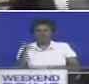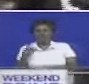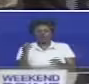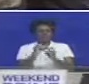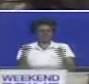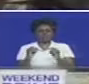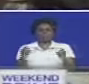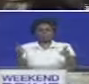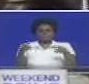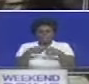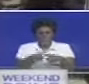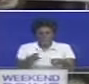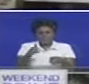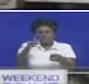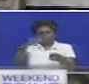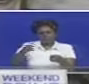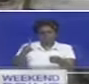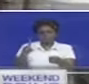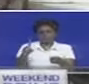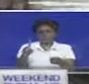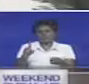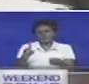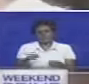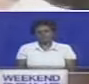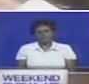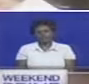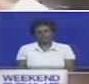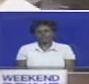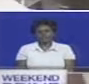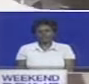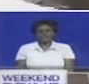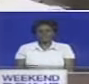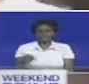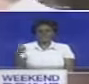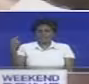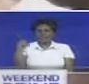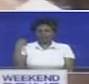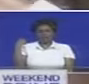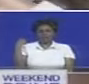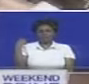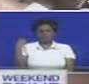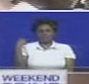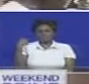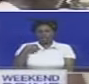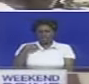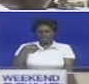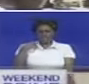legendary Sally Brasosio proved with her 14th finish. It is just a number. I like calling